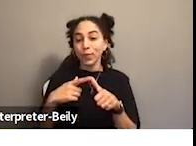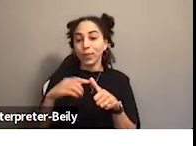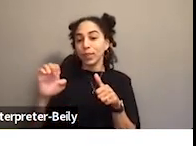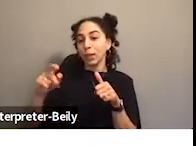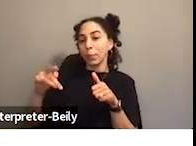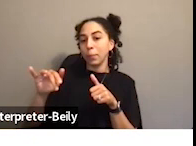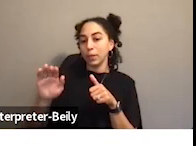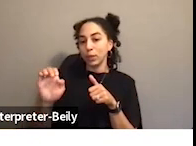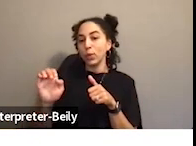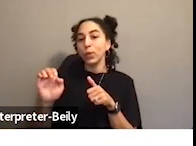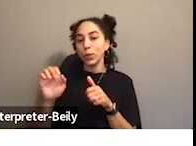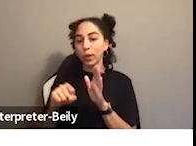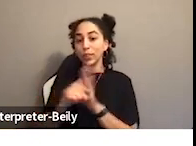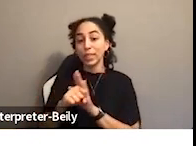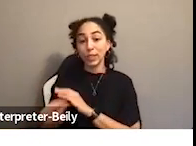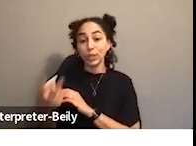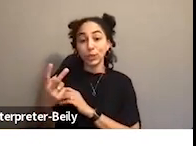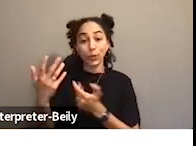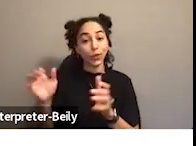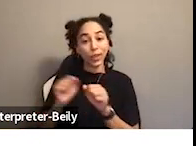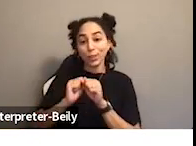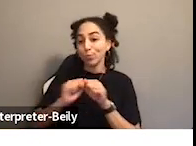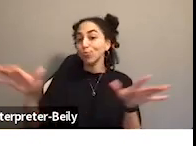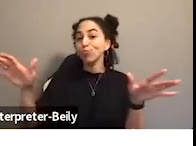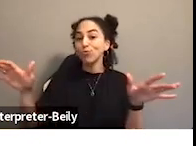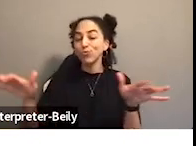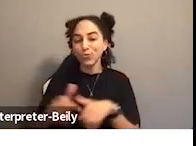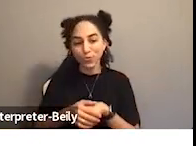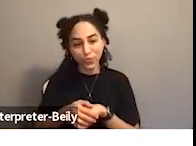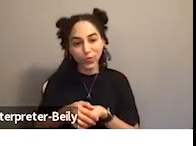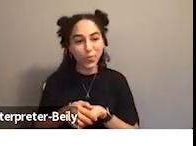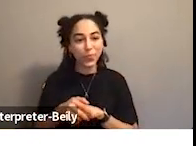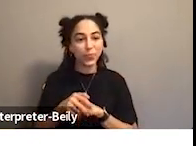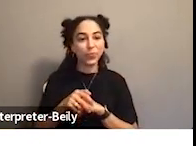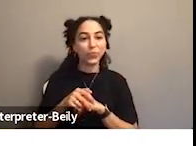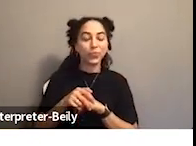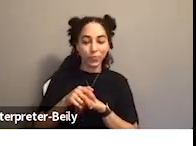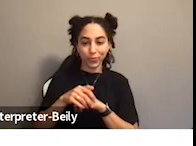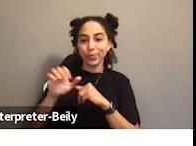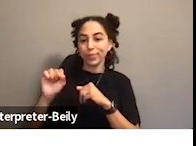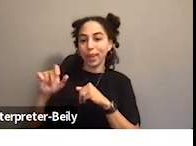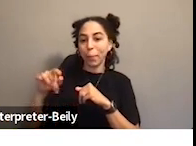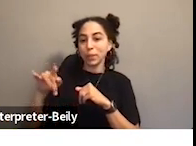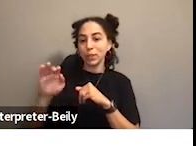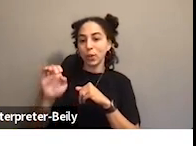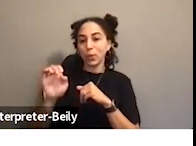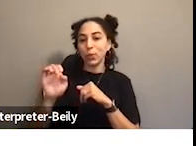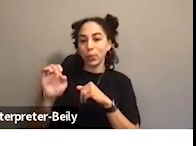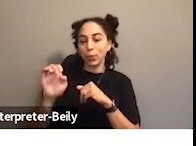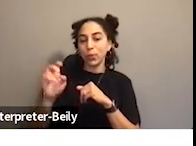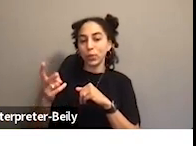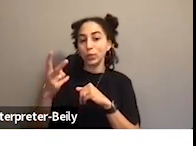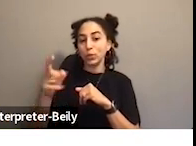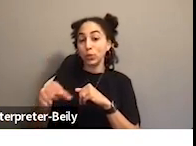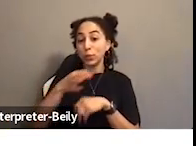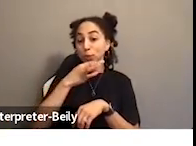of season 2 has already been released. And episode 2 should be coming